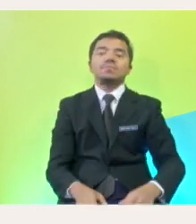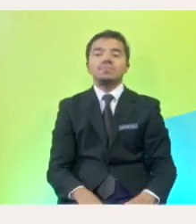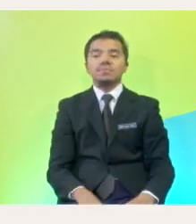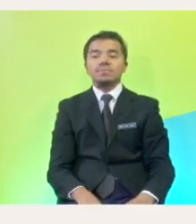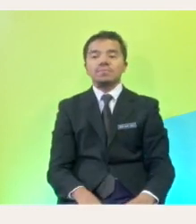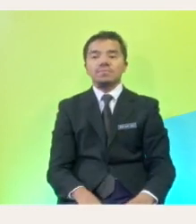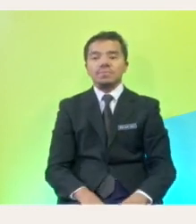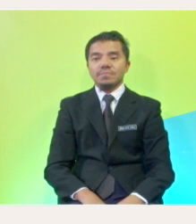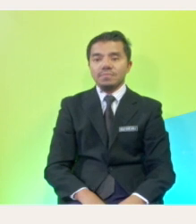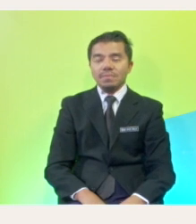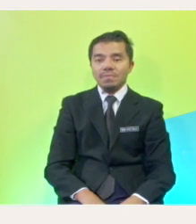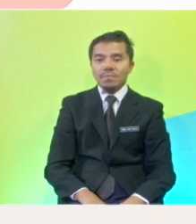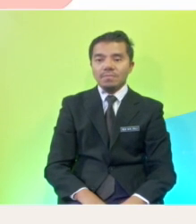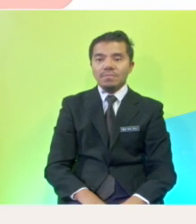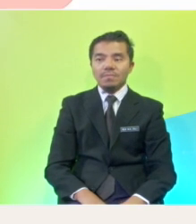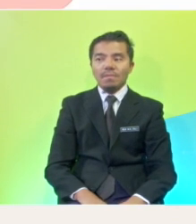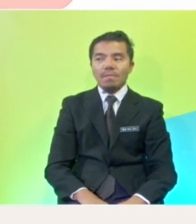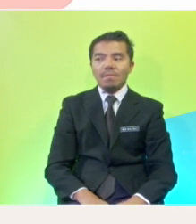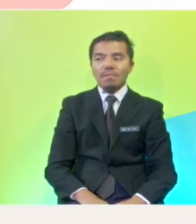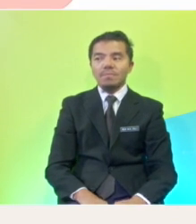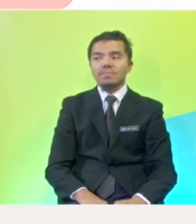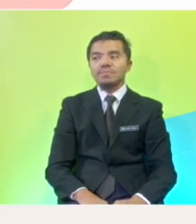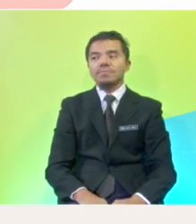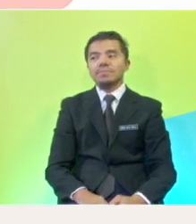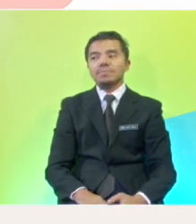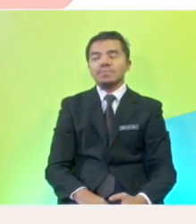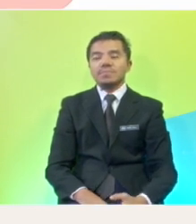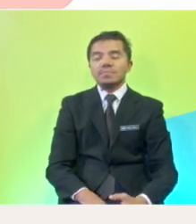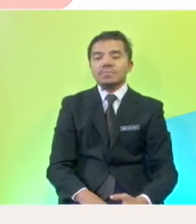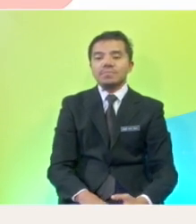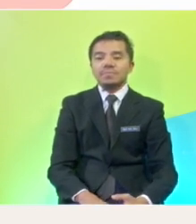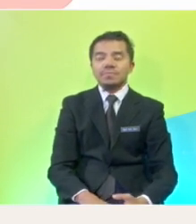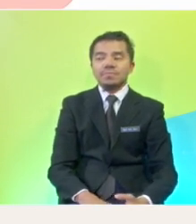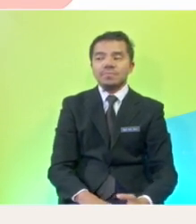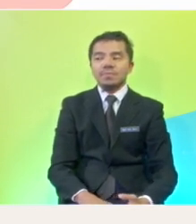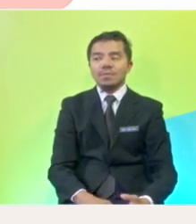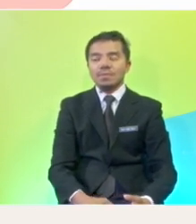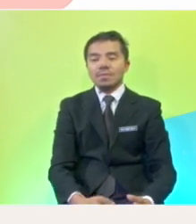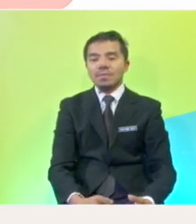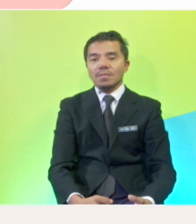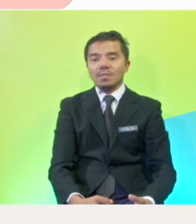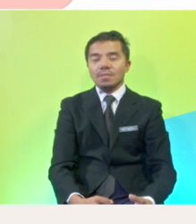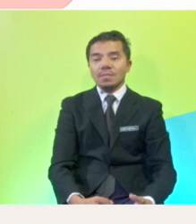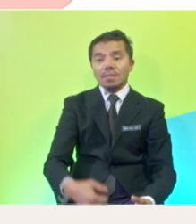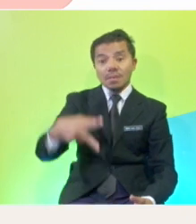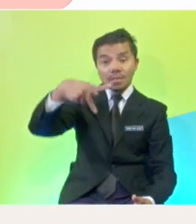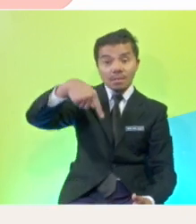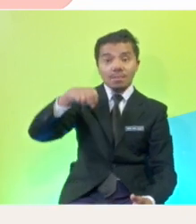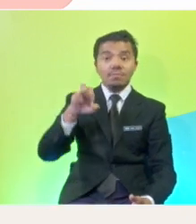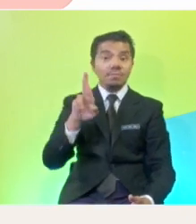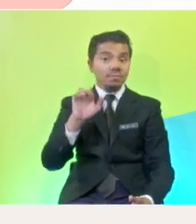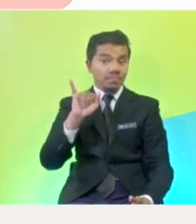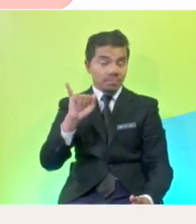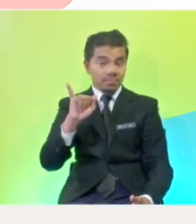nervous system. Okay. And if you look at it, if a dysfunctional peripheral nervous system, what could happen? We are